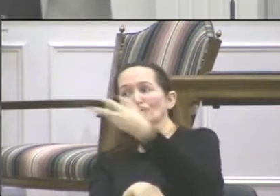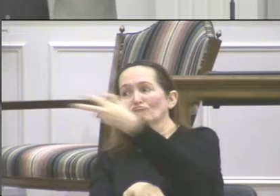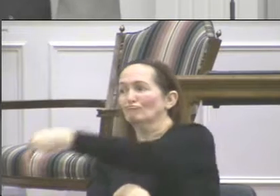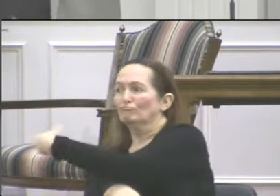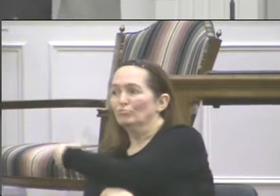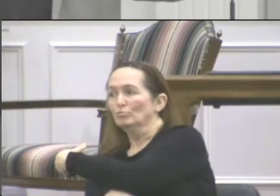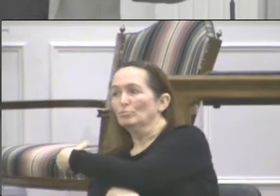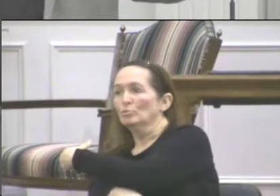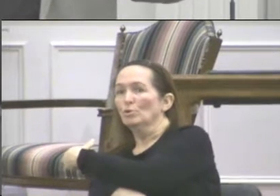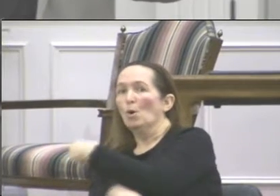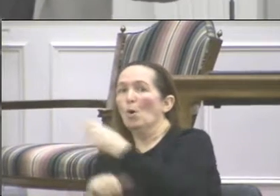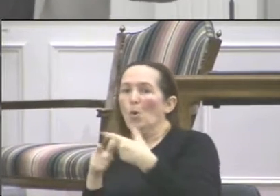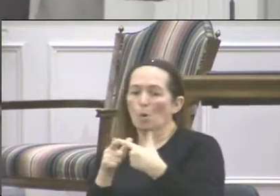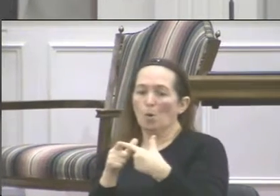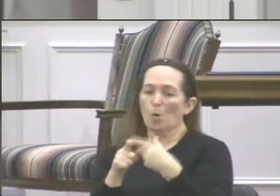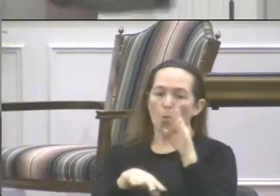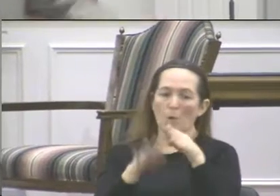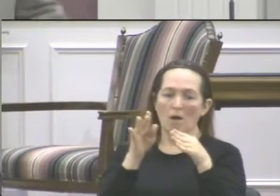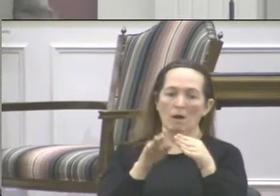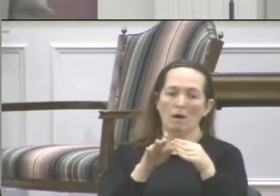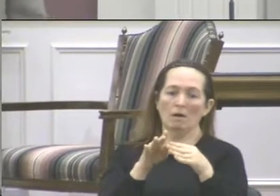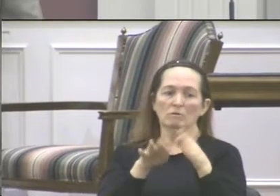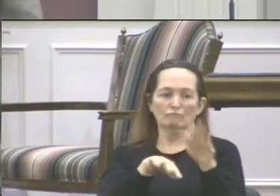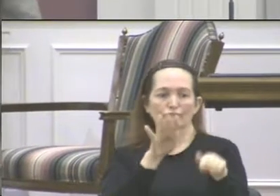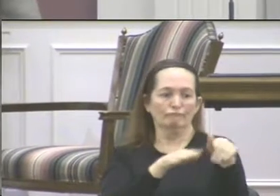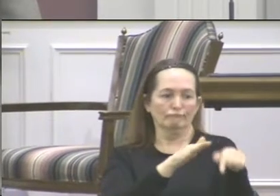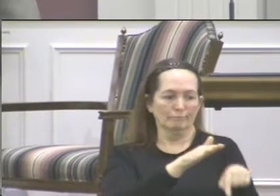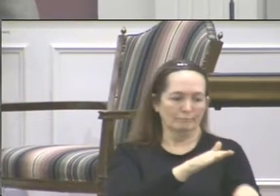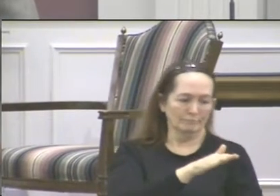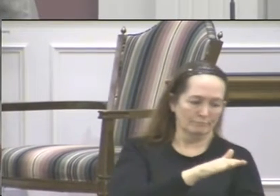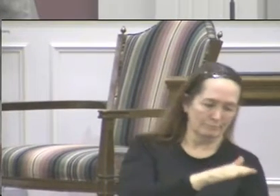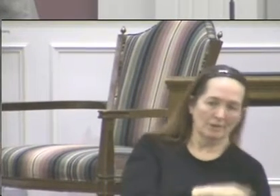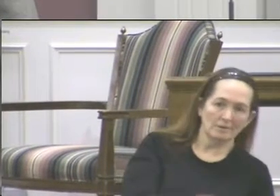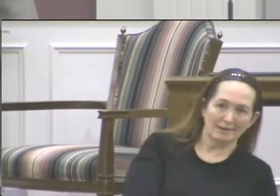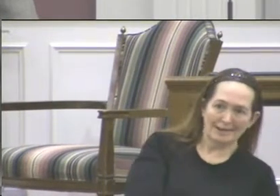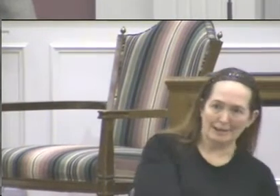walk down the hill in order to get down there.